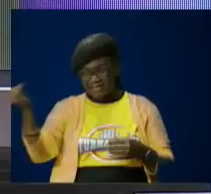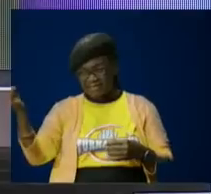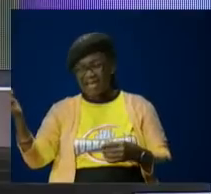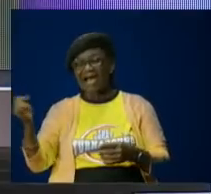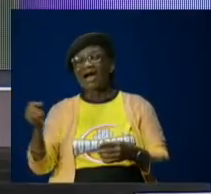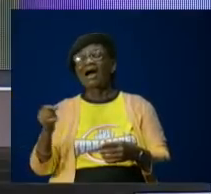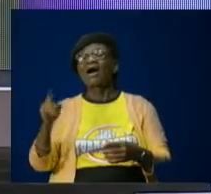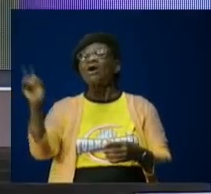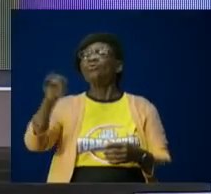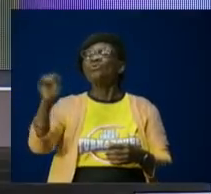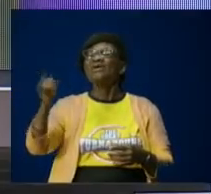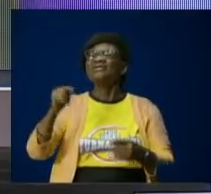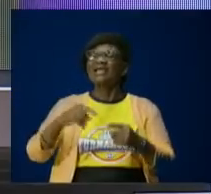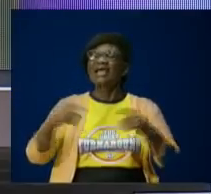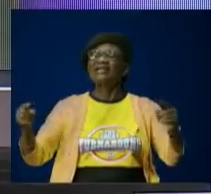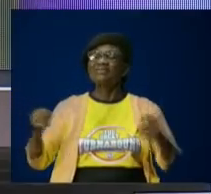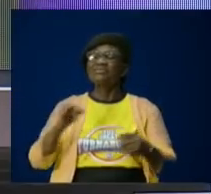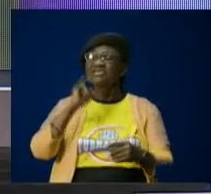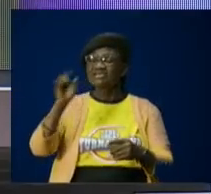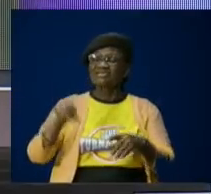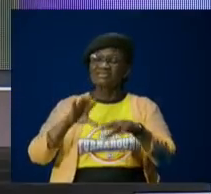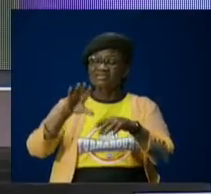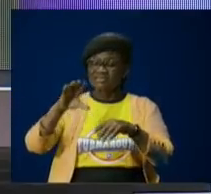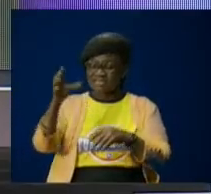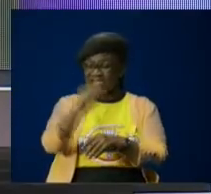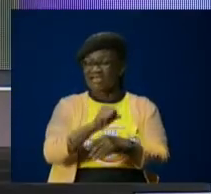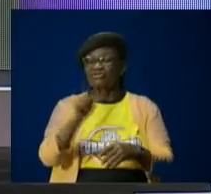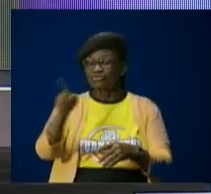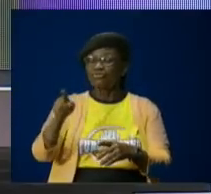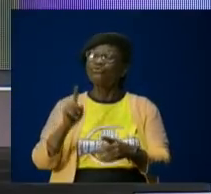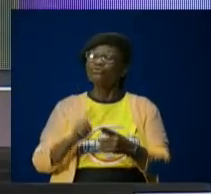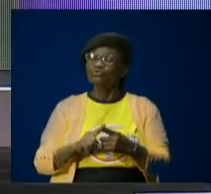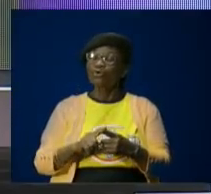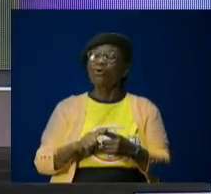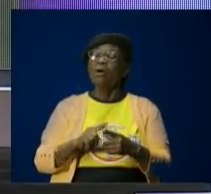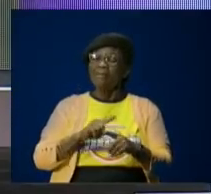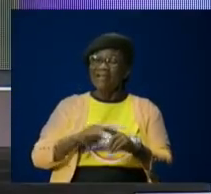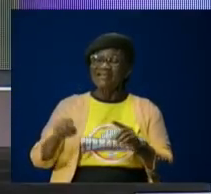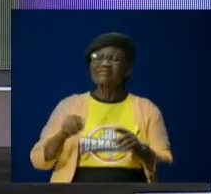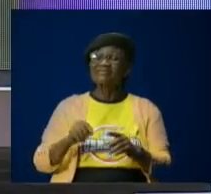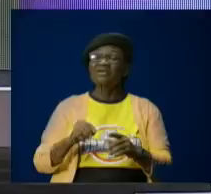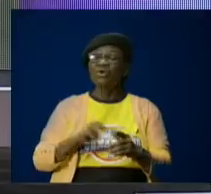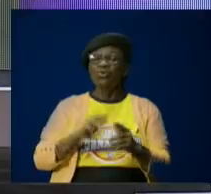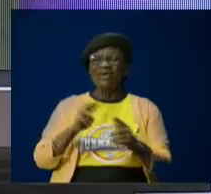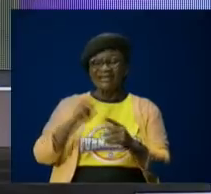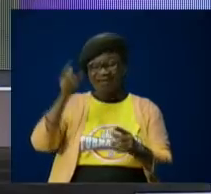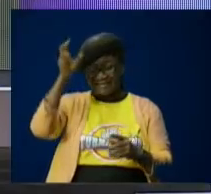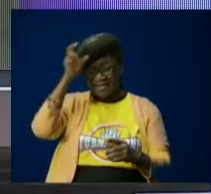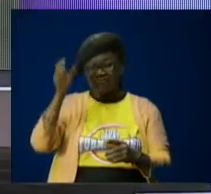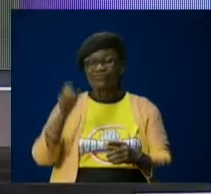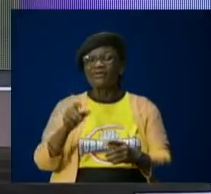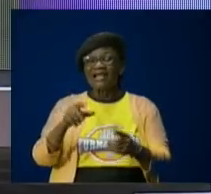And whether the devil likes it or not, the purpose of God for your life shall be fulfilled.